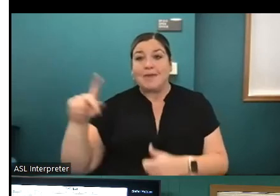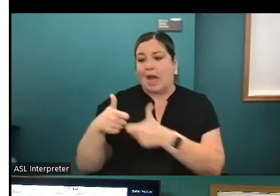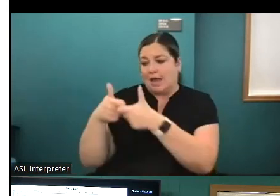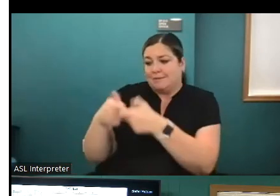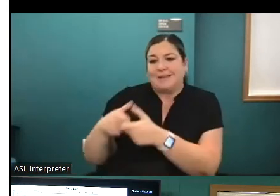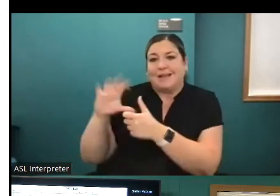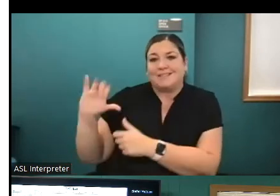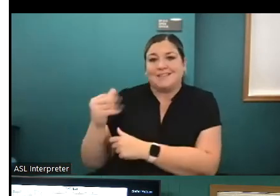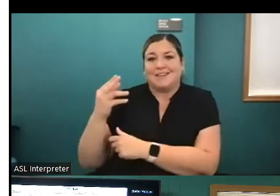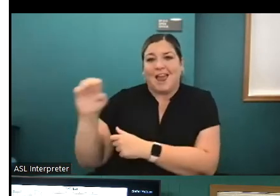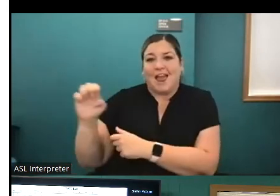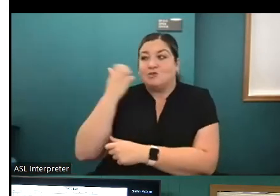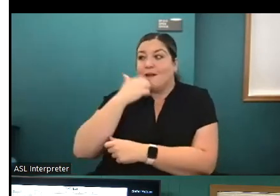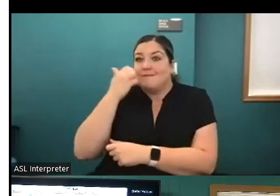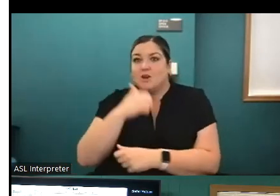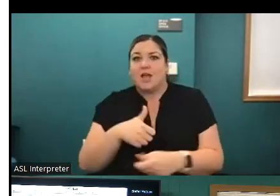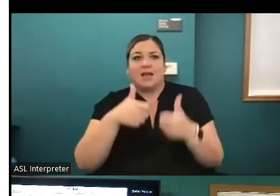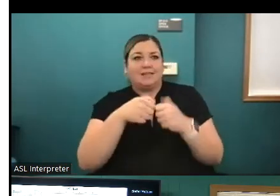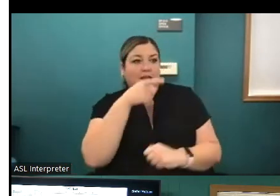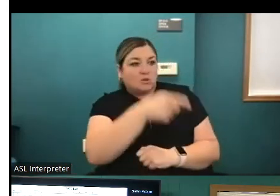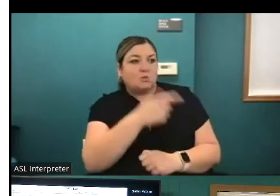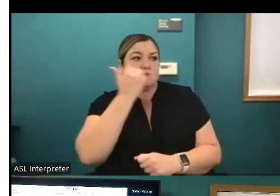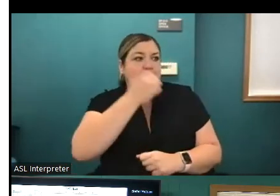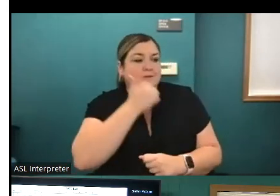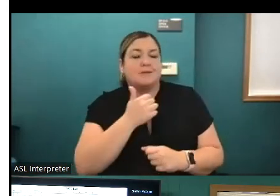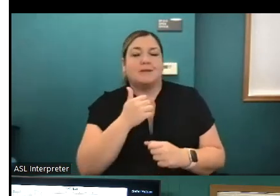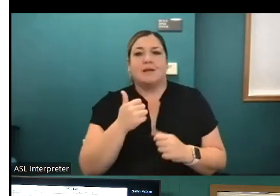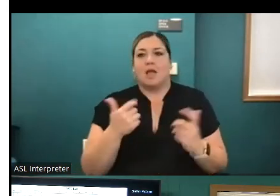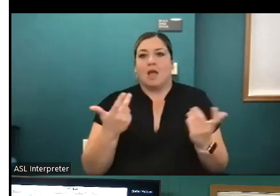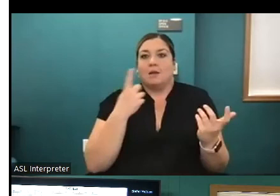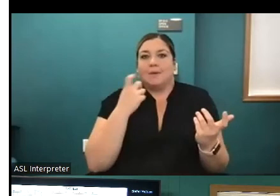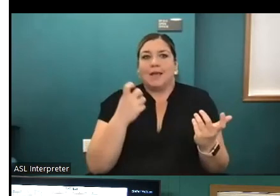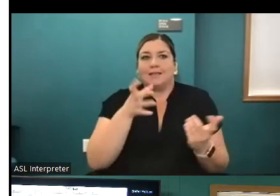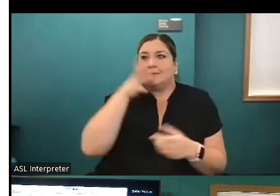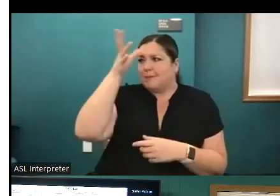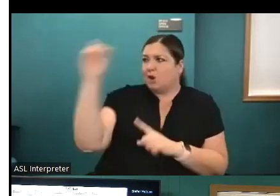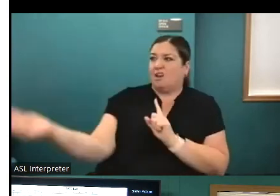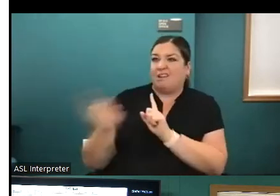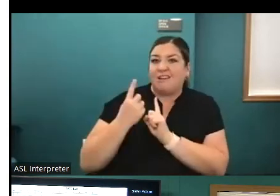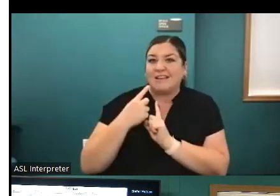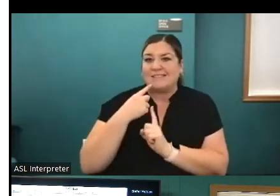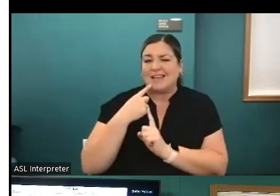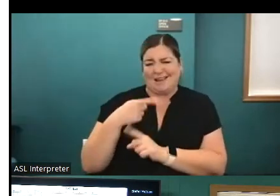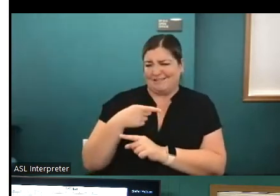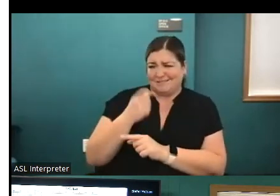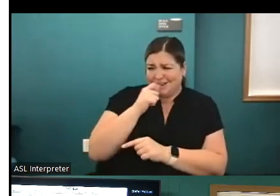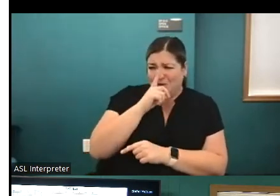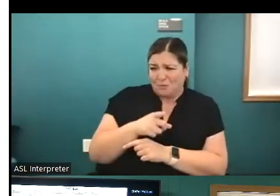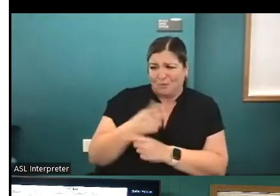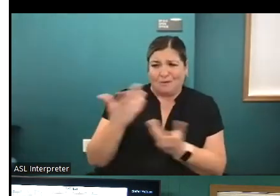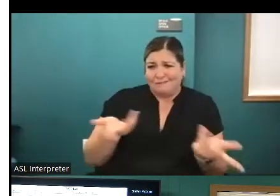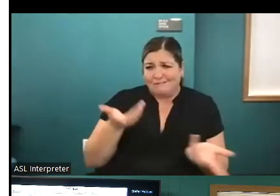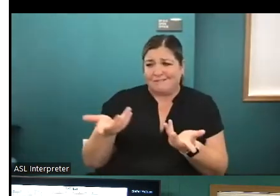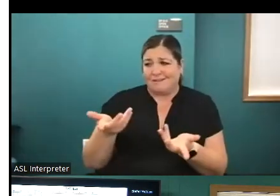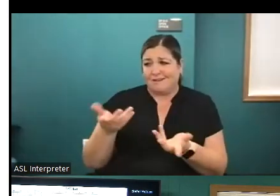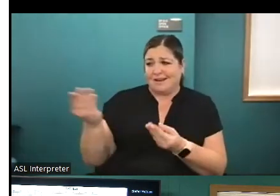daily basis. I text you guys probably on a daily basis. And that's Because great. it's like, this parent came to me and said this, I know this is not what you would have said.